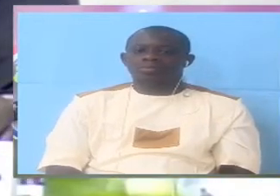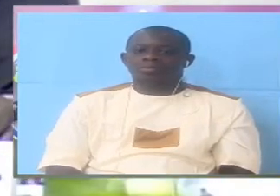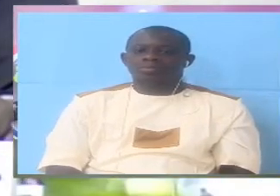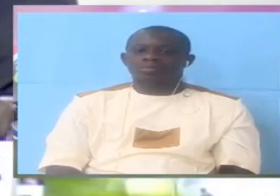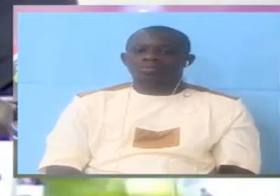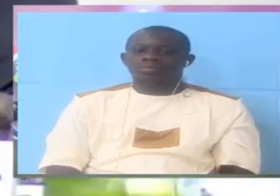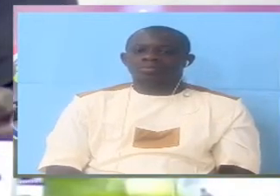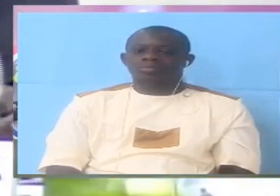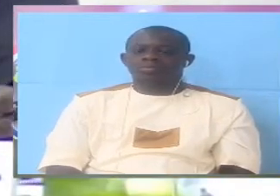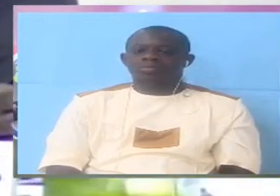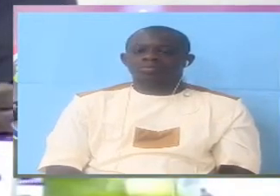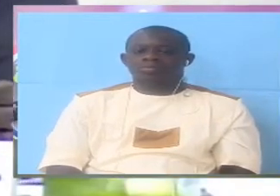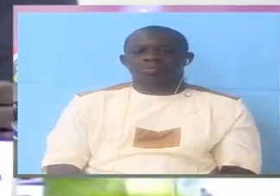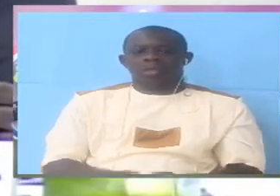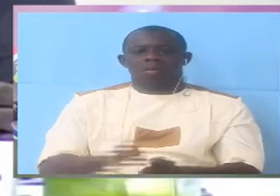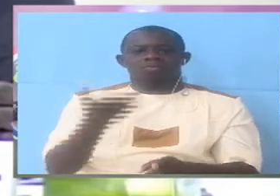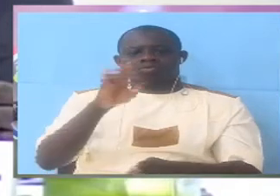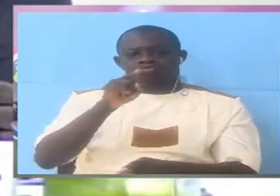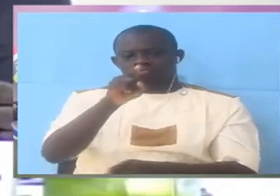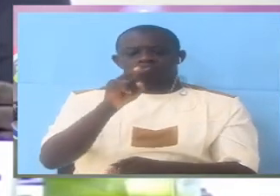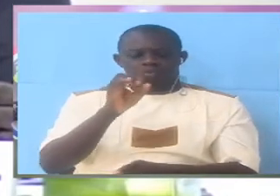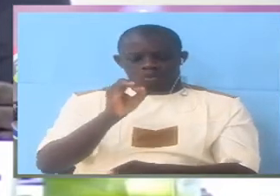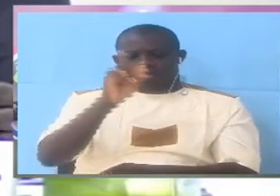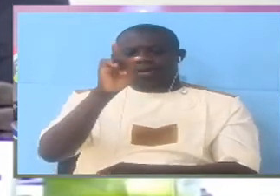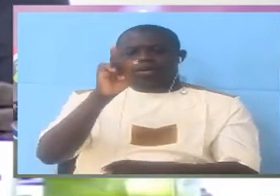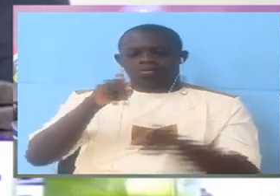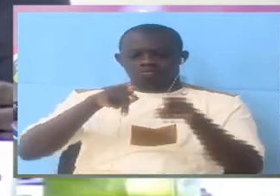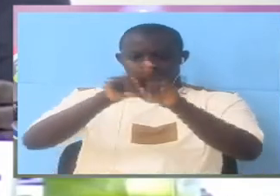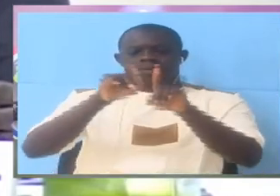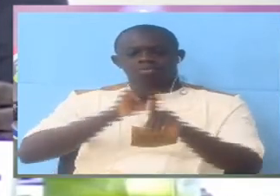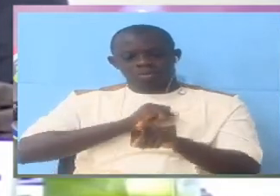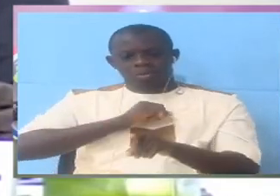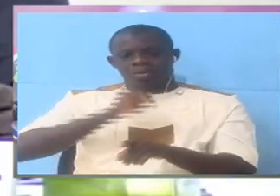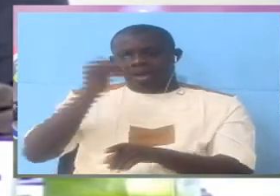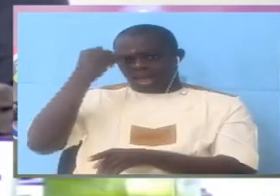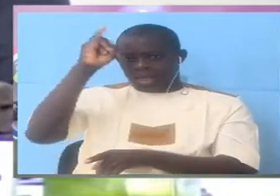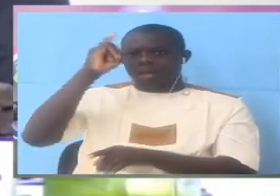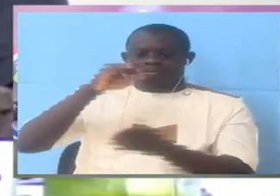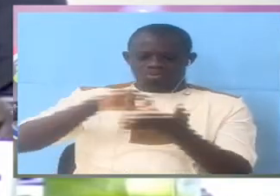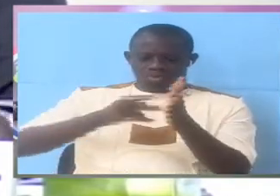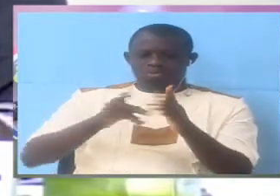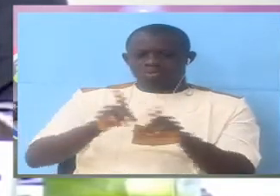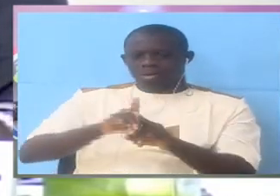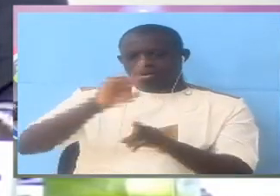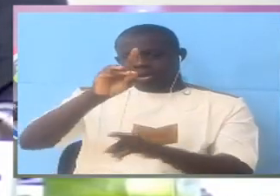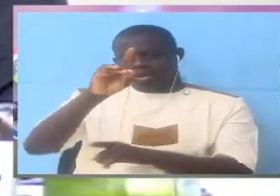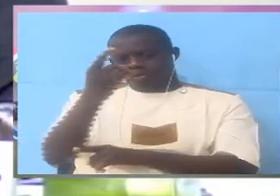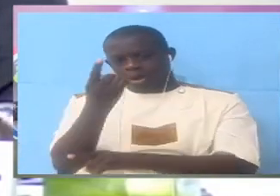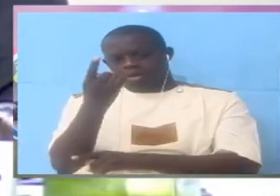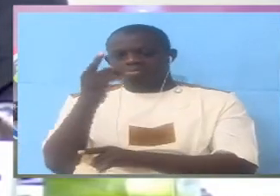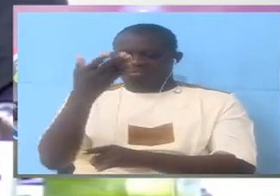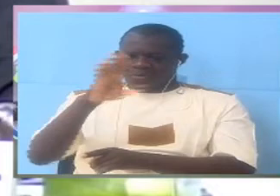Are you satisfied with my suggestion that D1 would be politics and religious affairs?